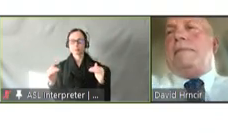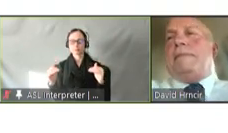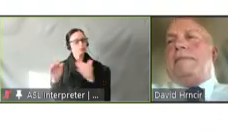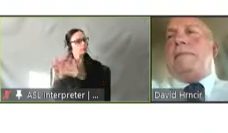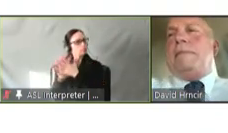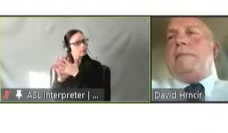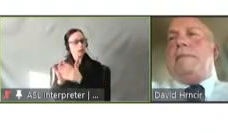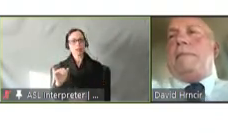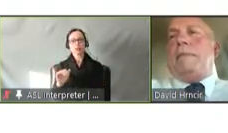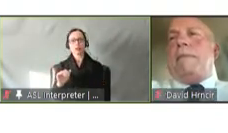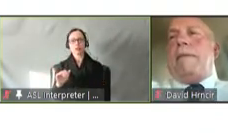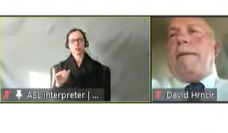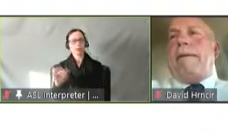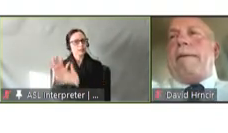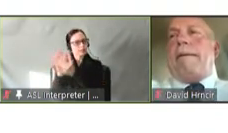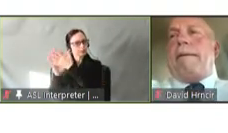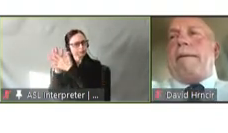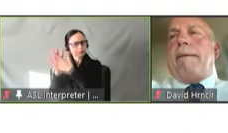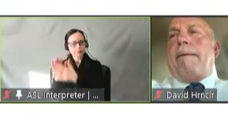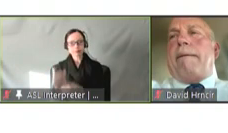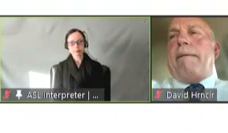Next, ex officio is HRSA.